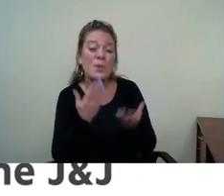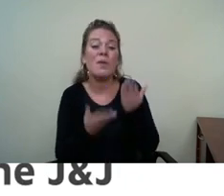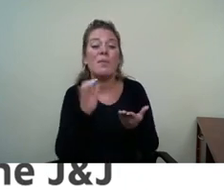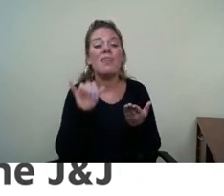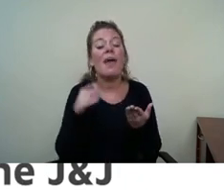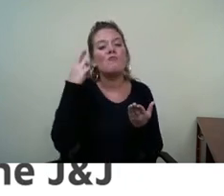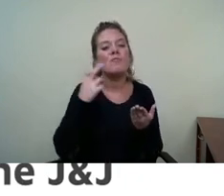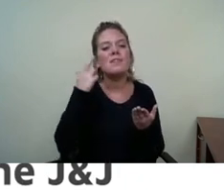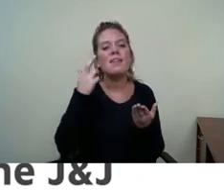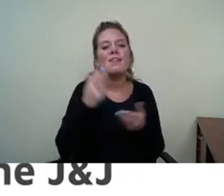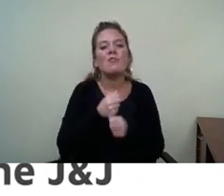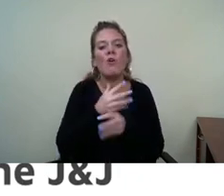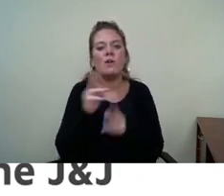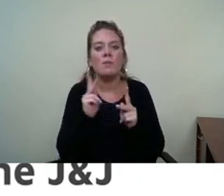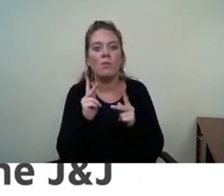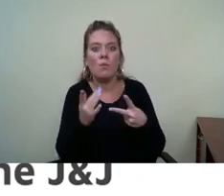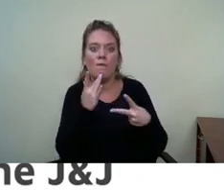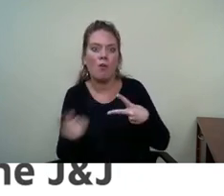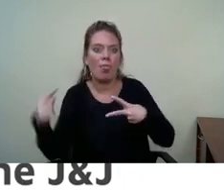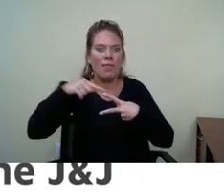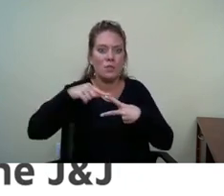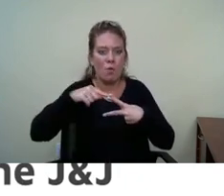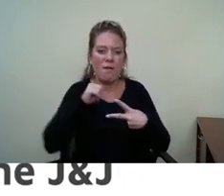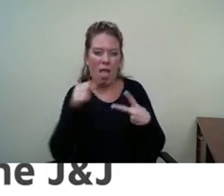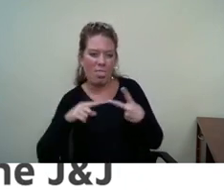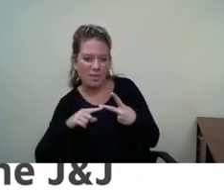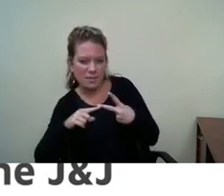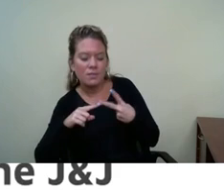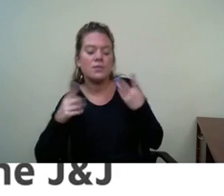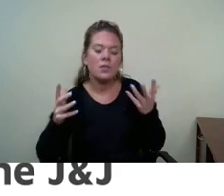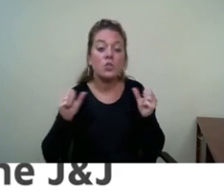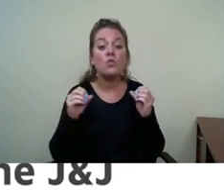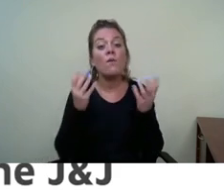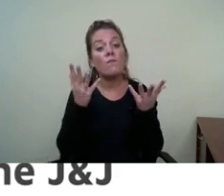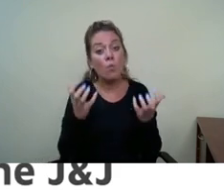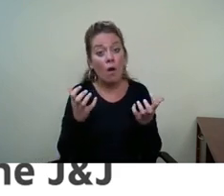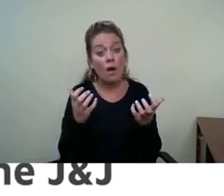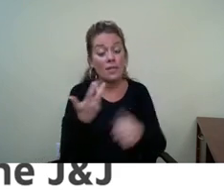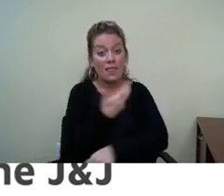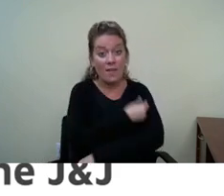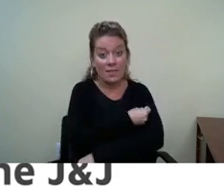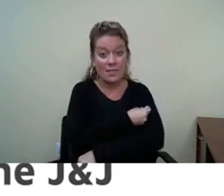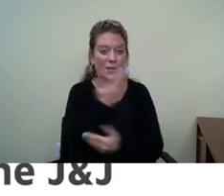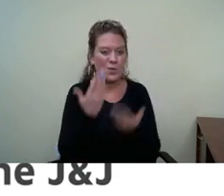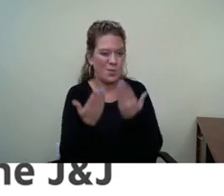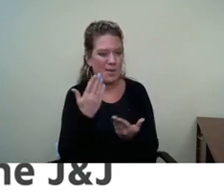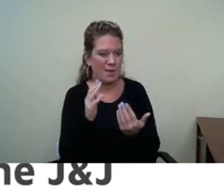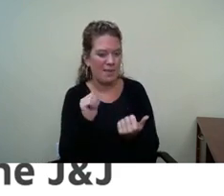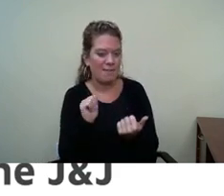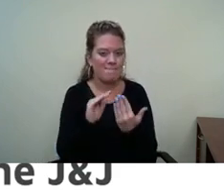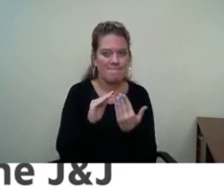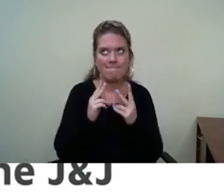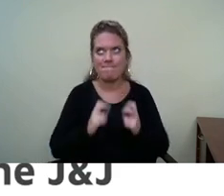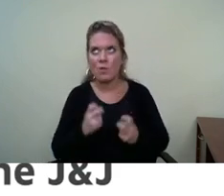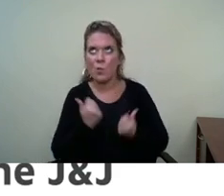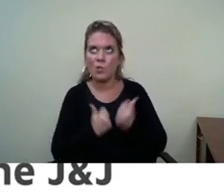people wanting one vaccine over another. And so if you want to get the vaccine, you may be confronted with the question of which